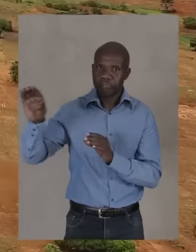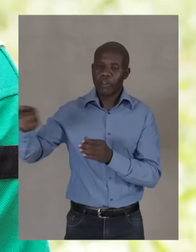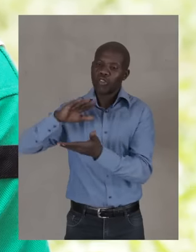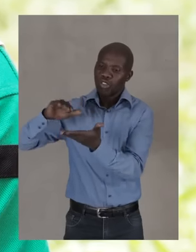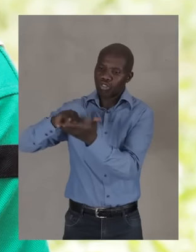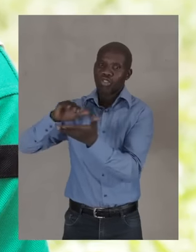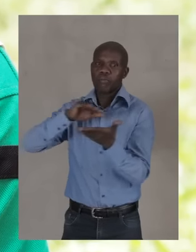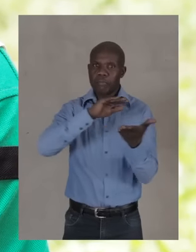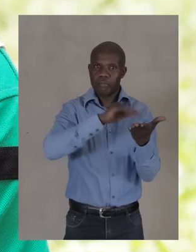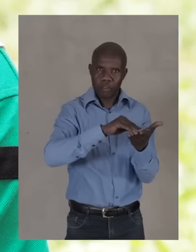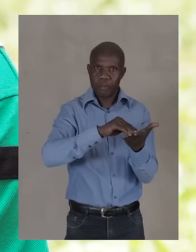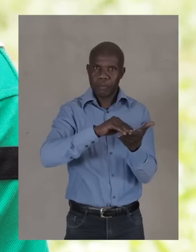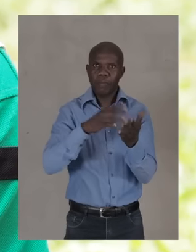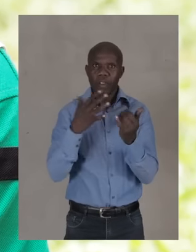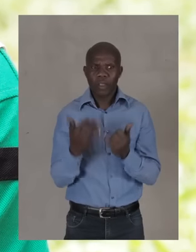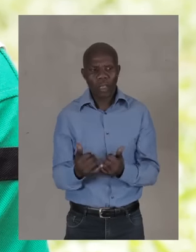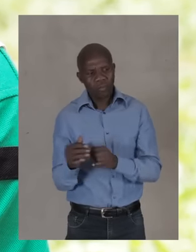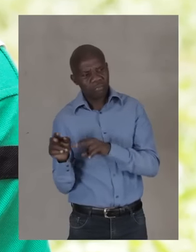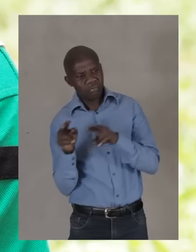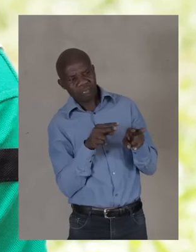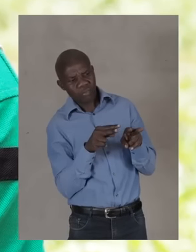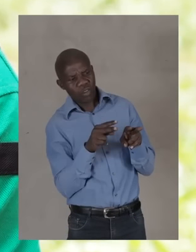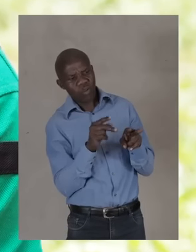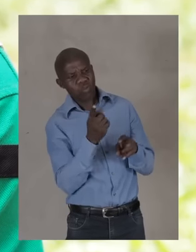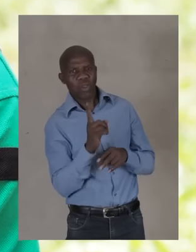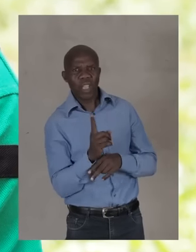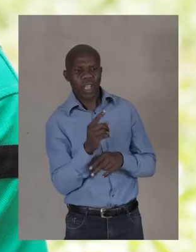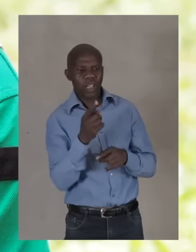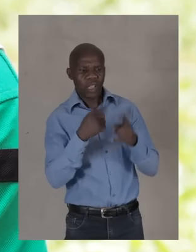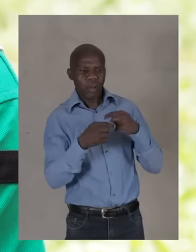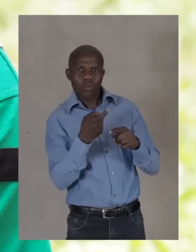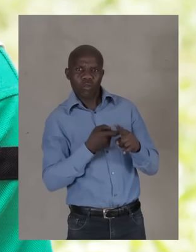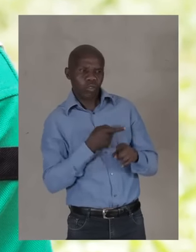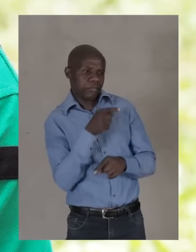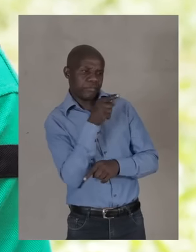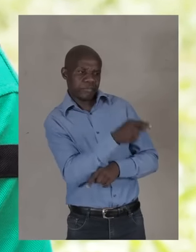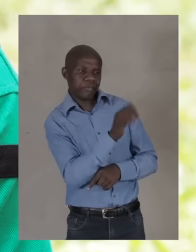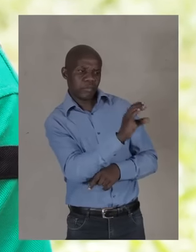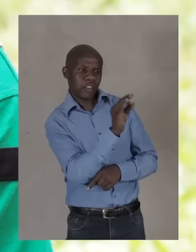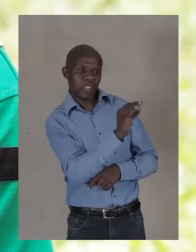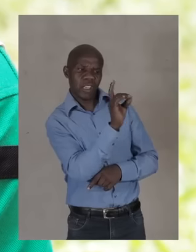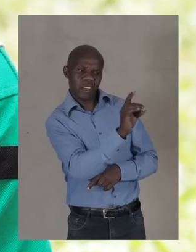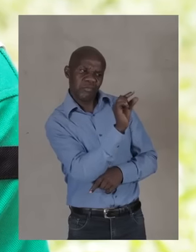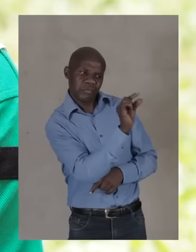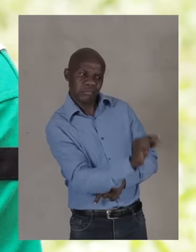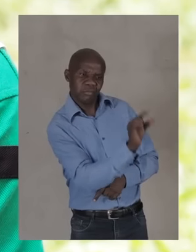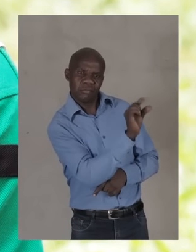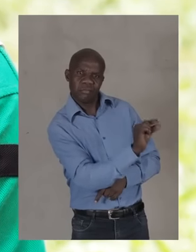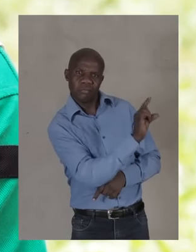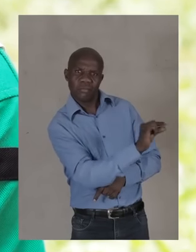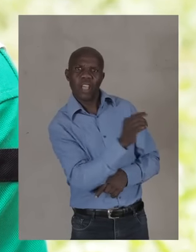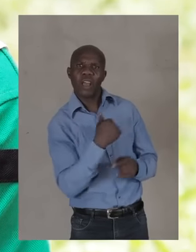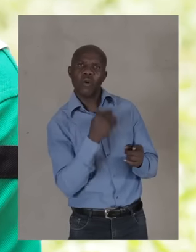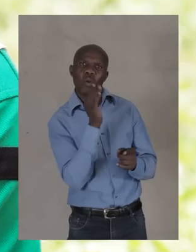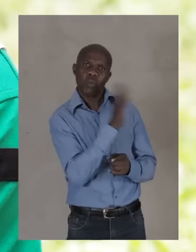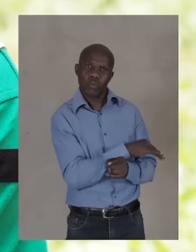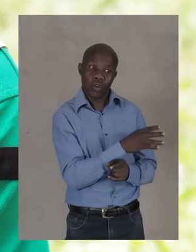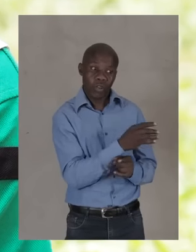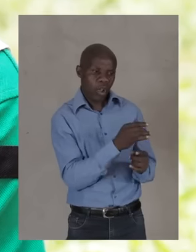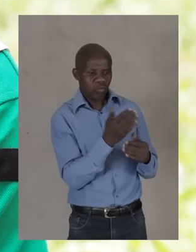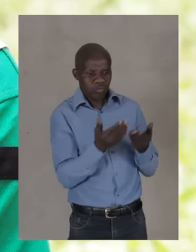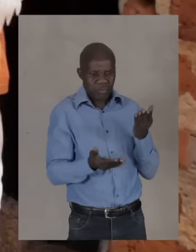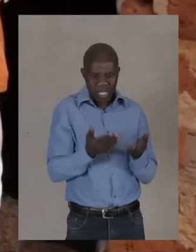decentralization. It's like a dream because looking at where we came from with the little CDF that we have been funded up to what